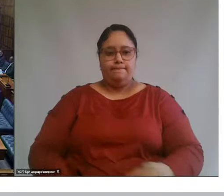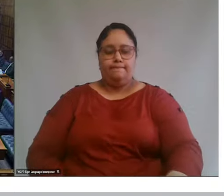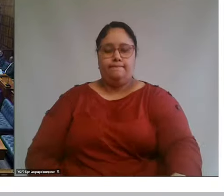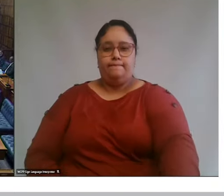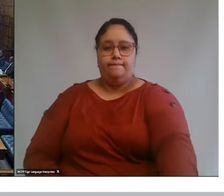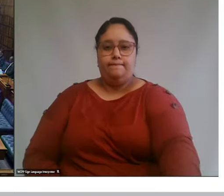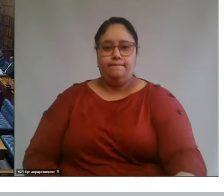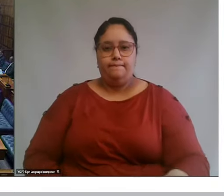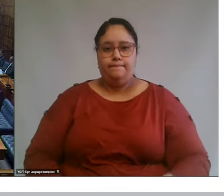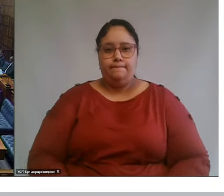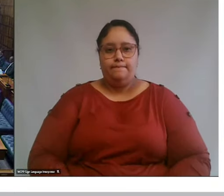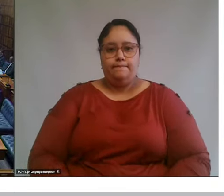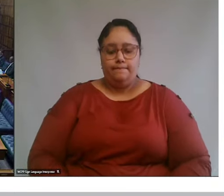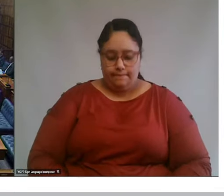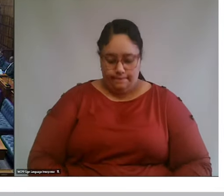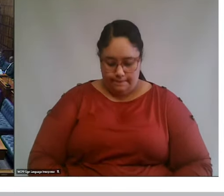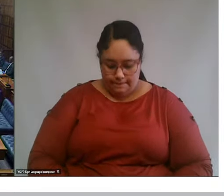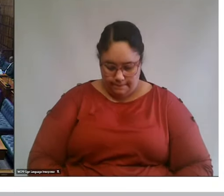page